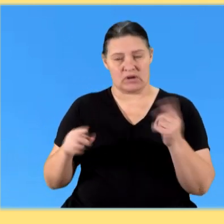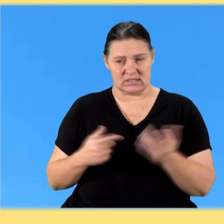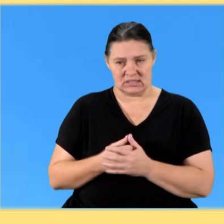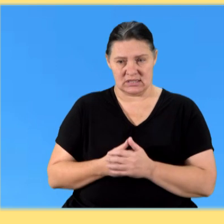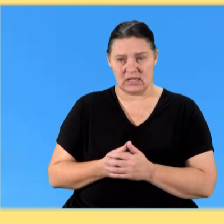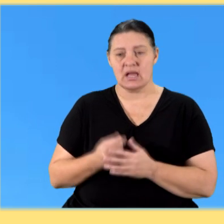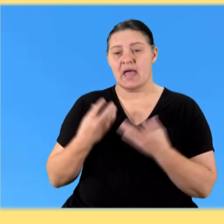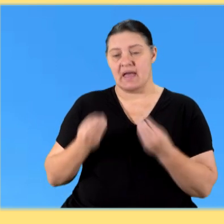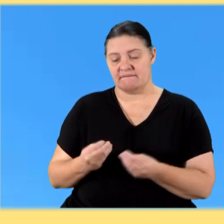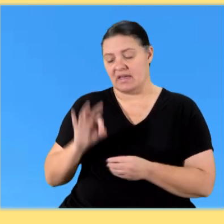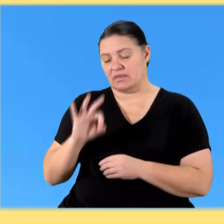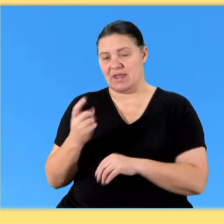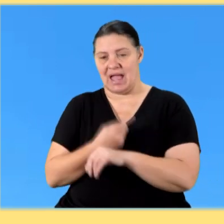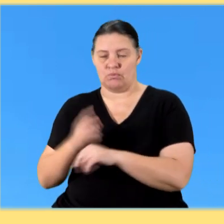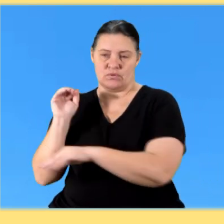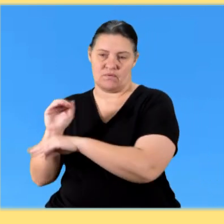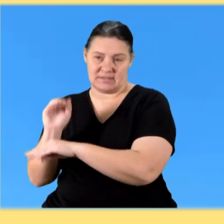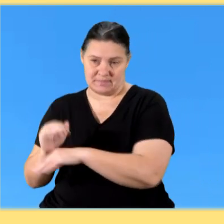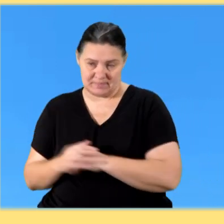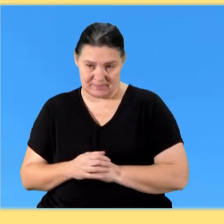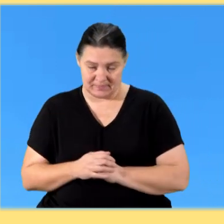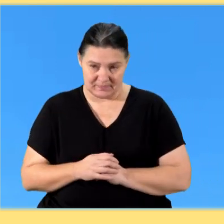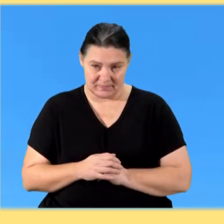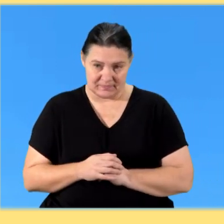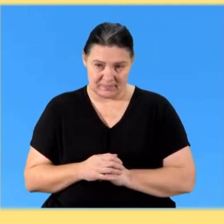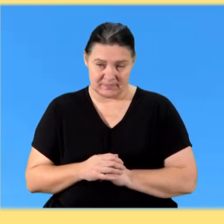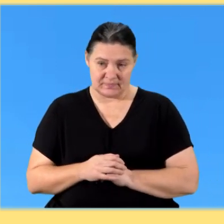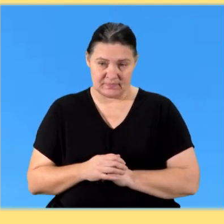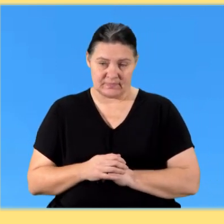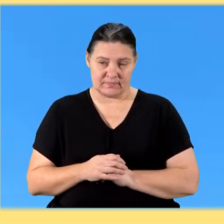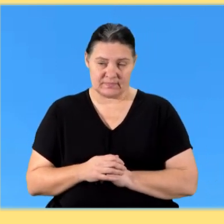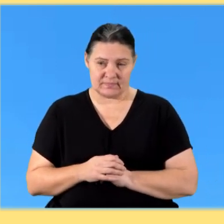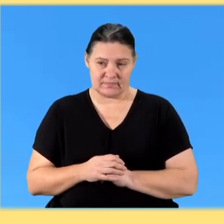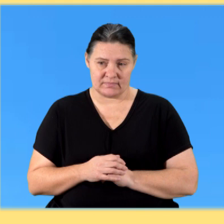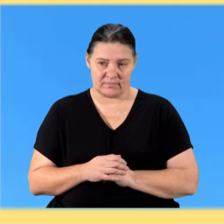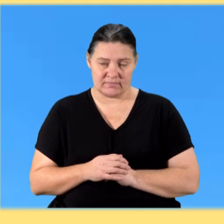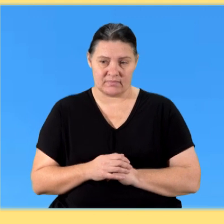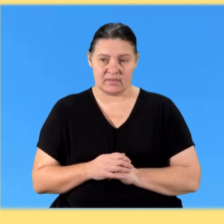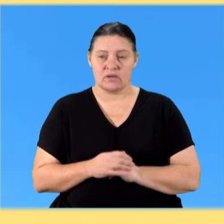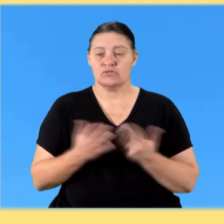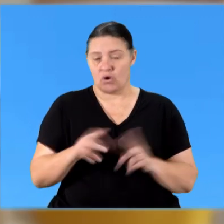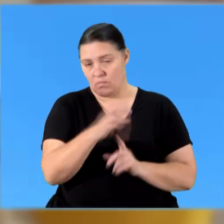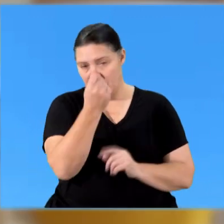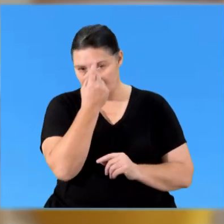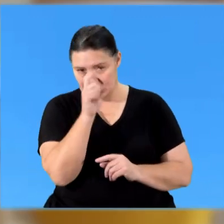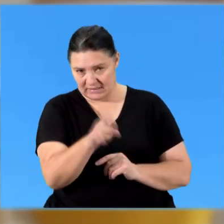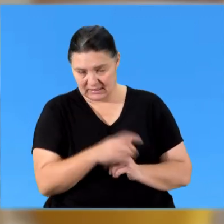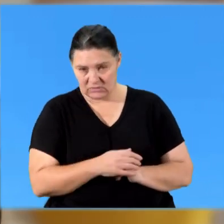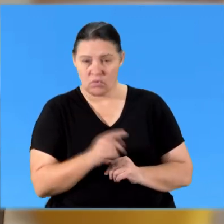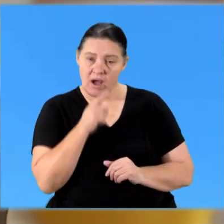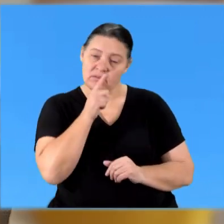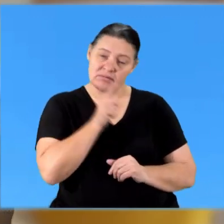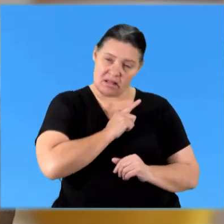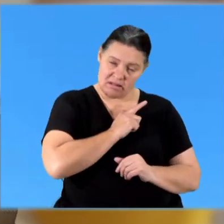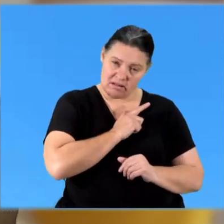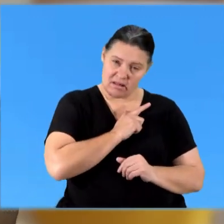rate. And then he has 3 hours overtime. I just wanted to break that so that you understand, because